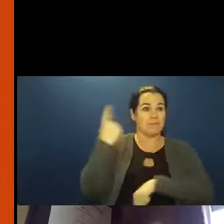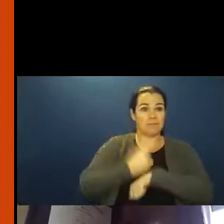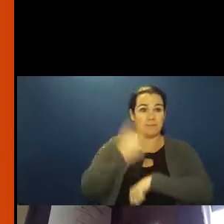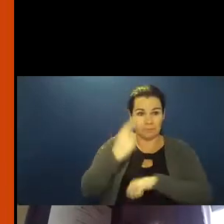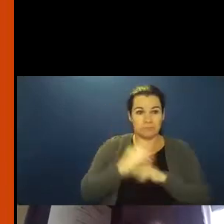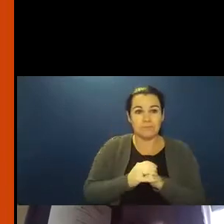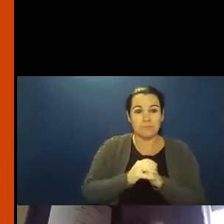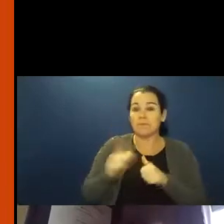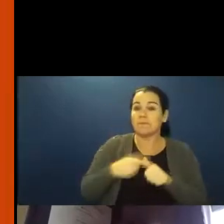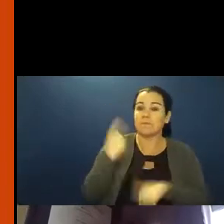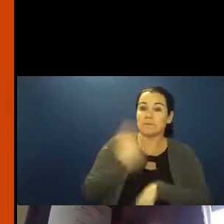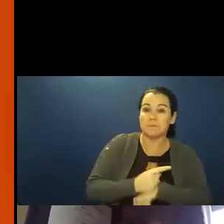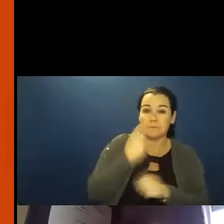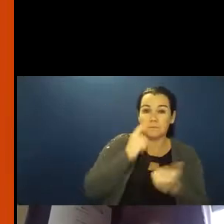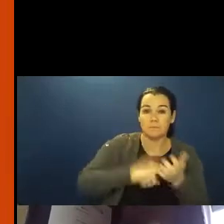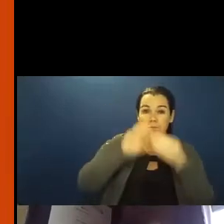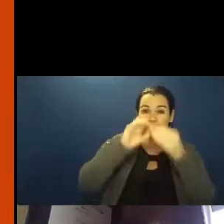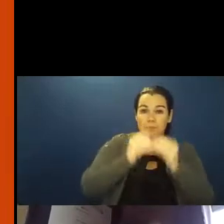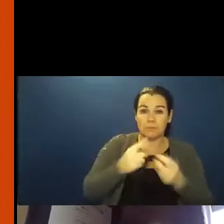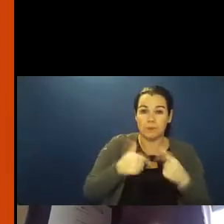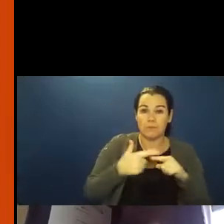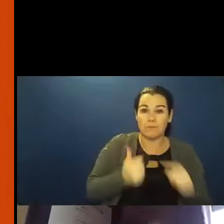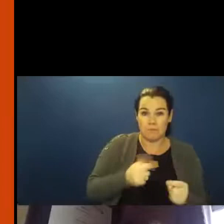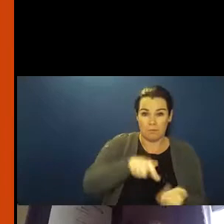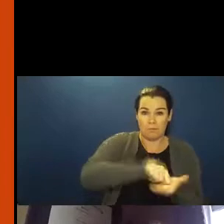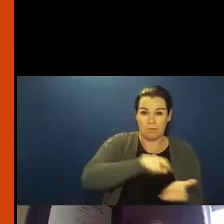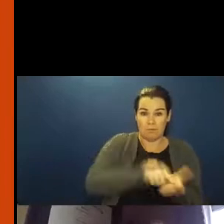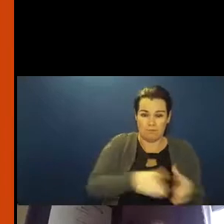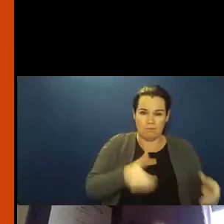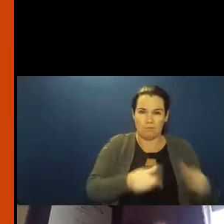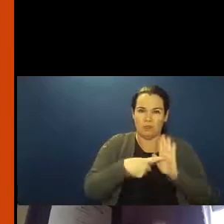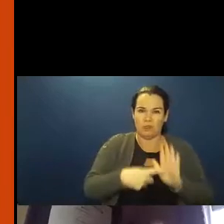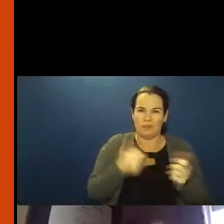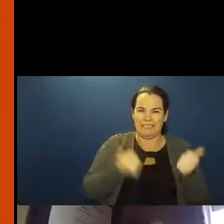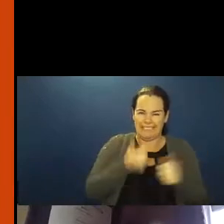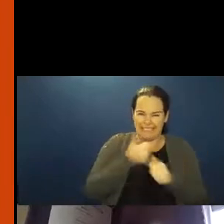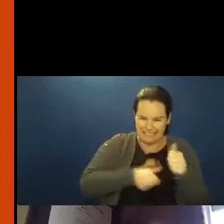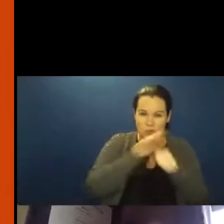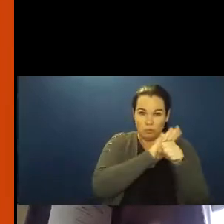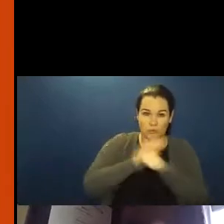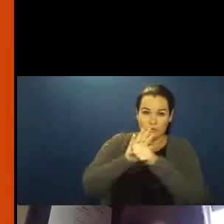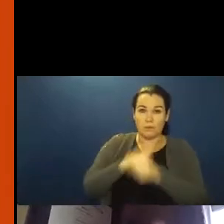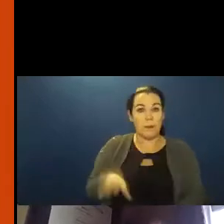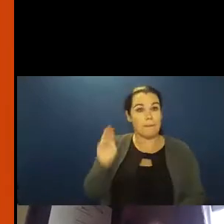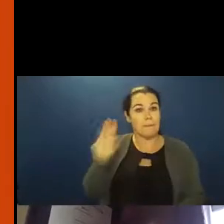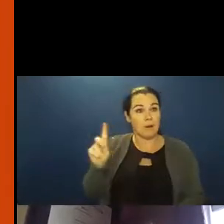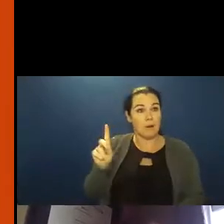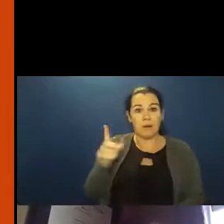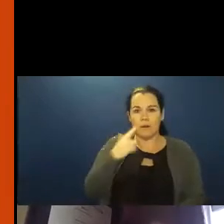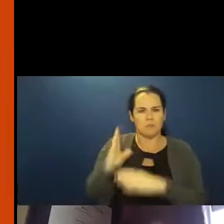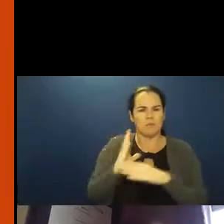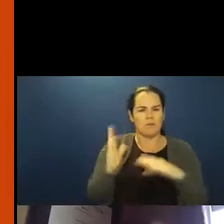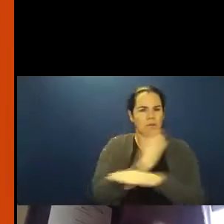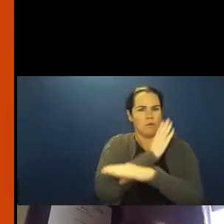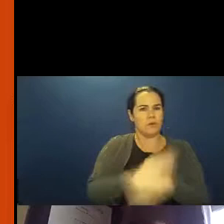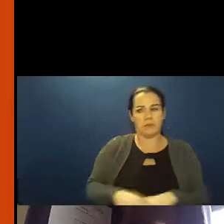In the first day, we saw statistics from the Compendium showing regionality. Just in the state of Maryland, prevalence ranged by county from 7 to